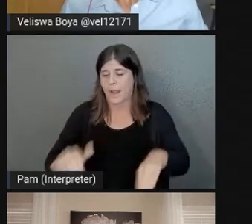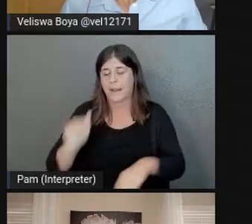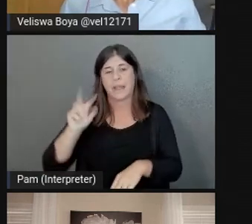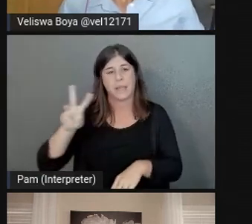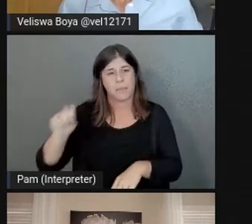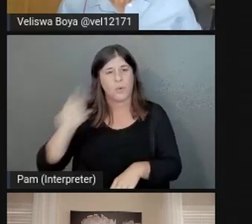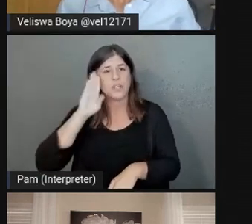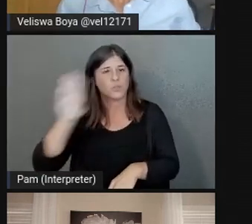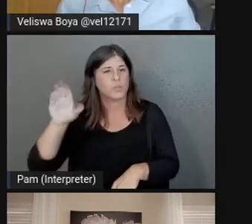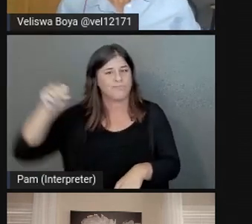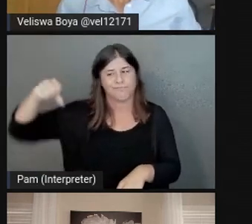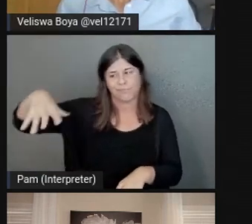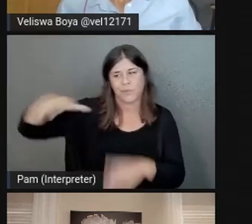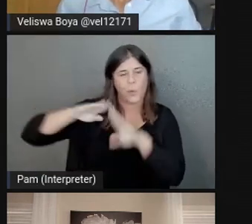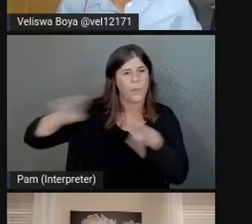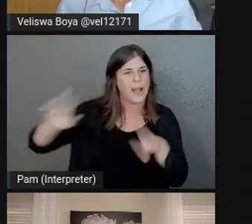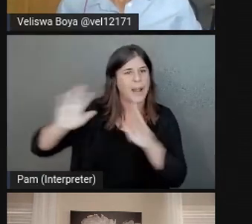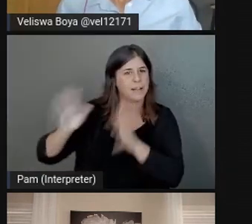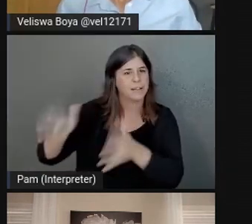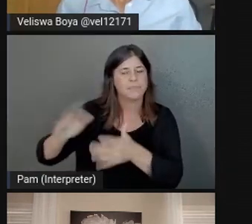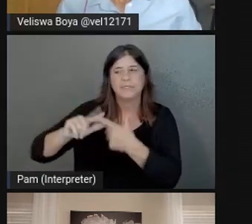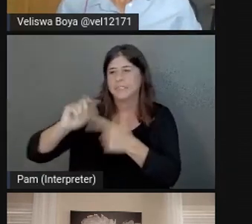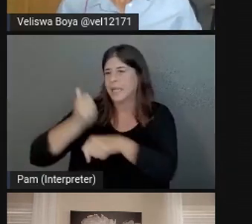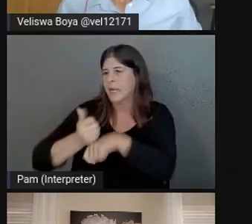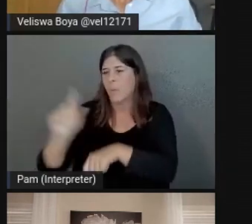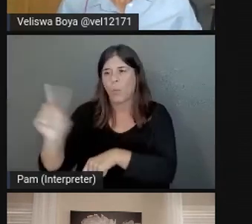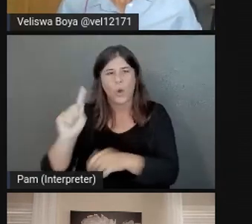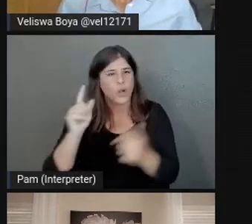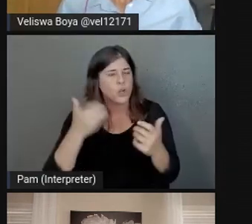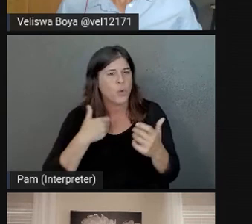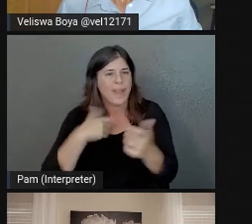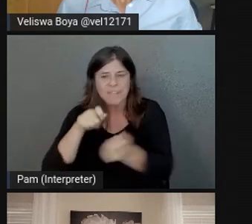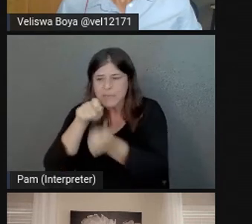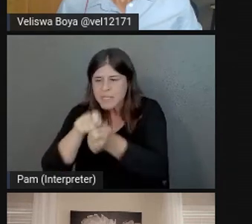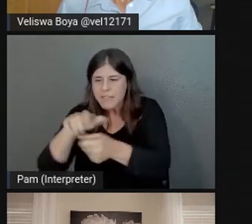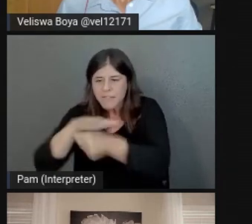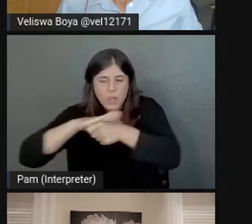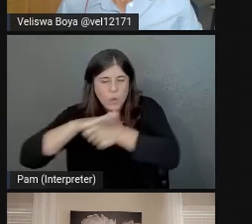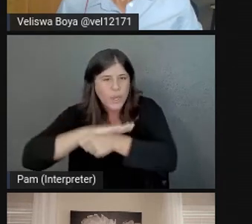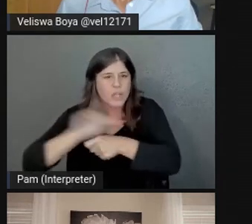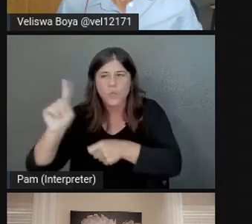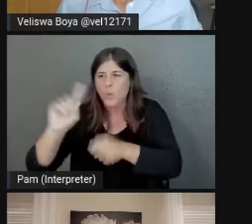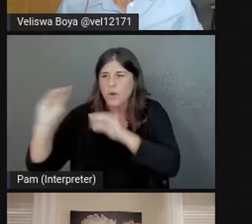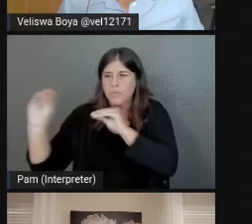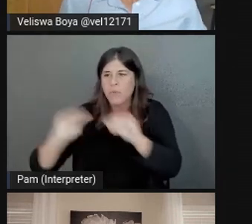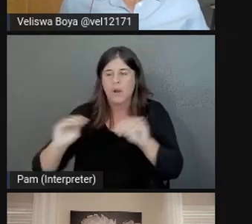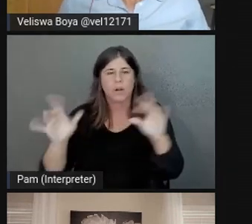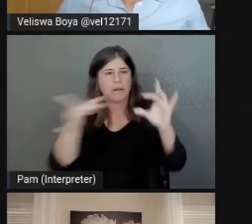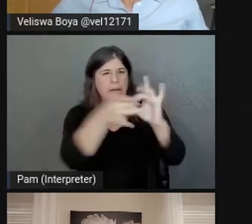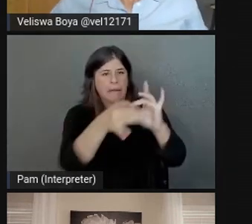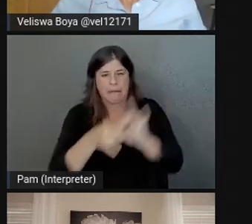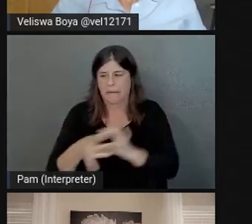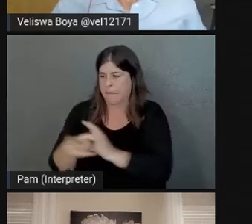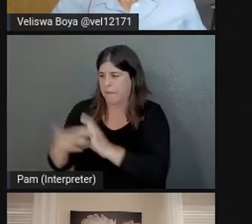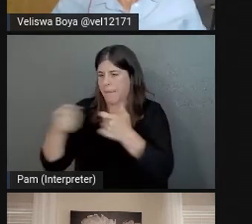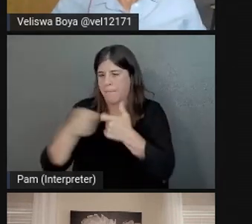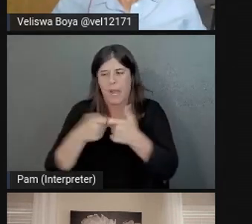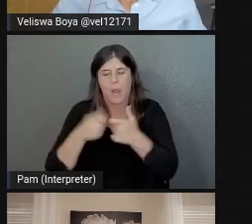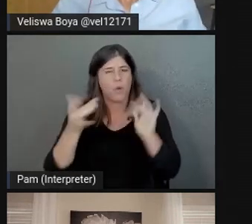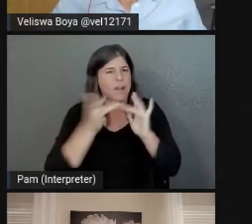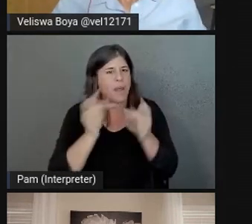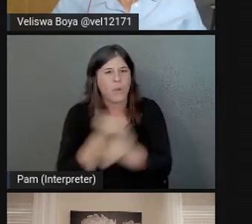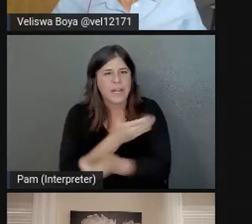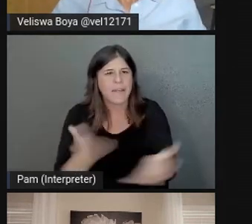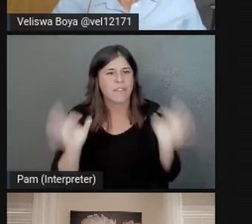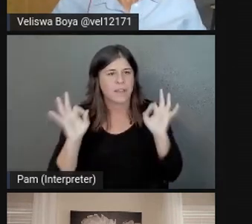just drop that rack into place in terms of where you have it in a specific location and plug into power and networking. And